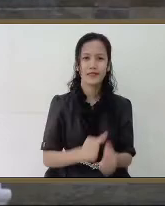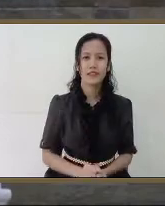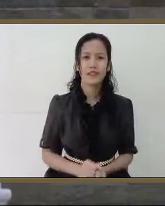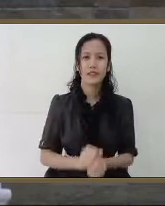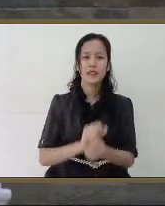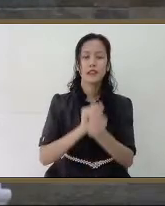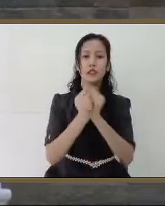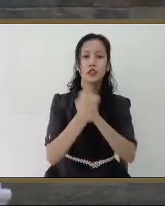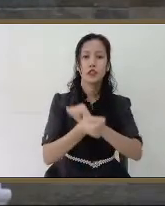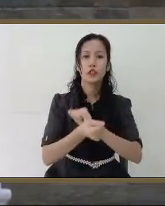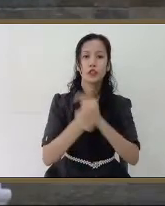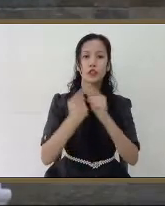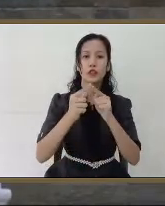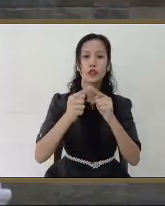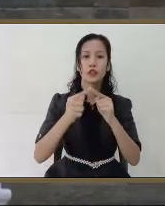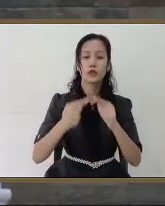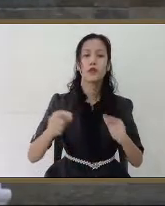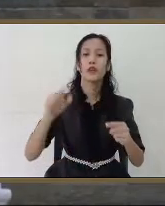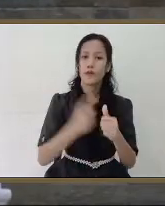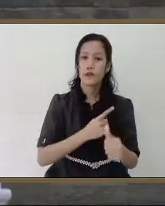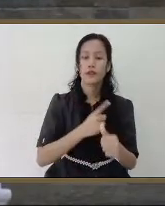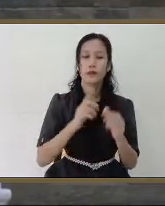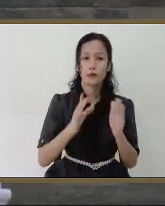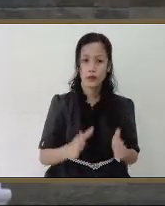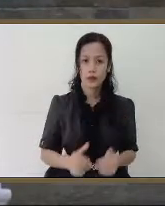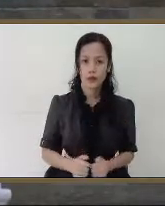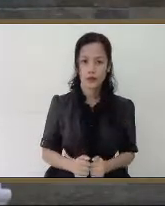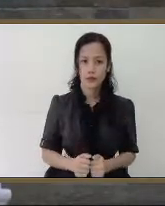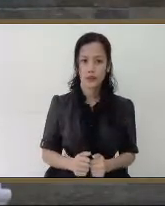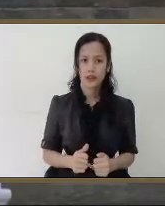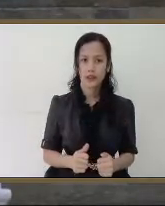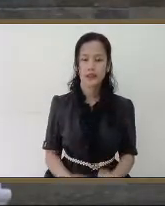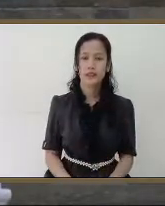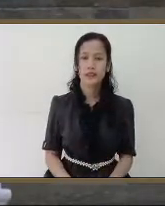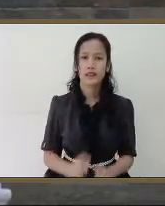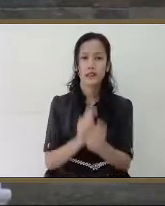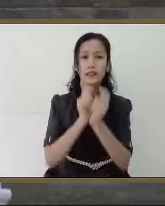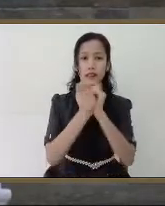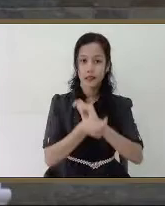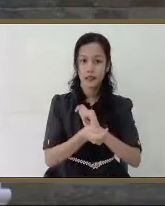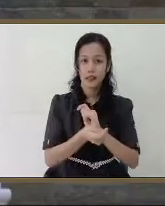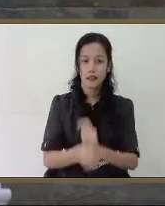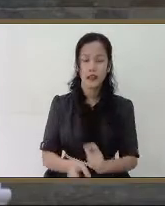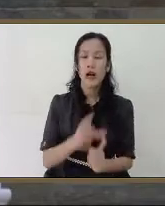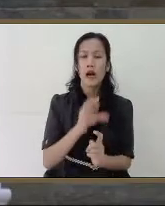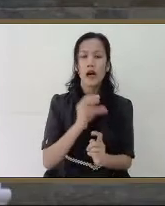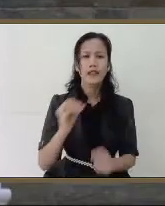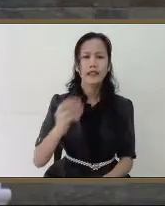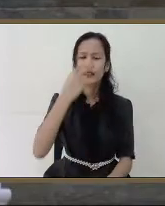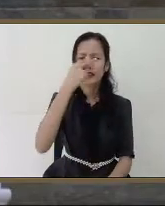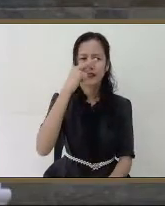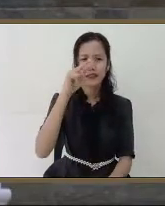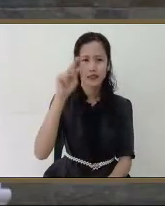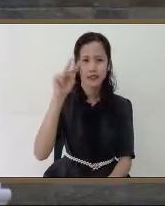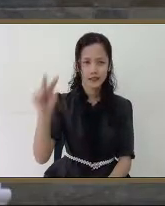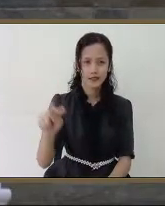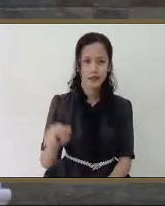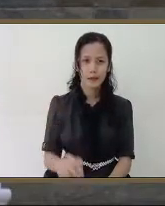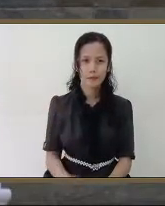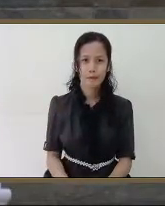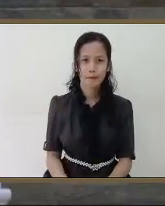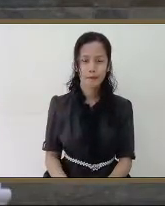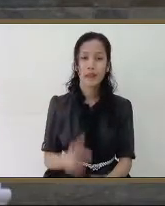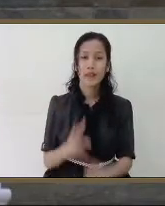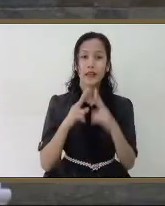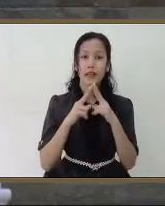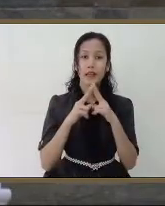na yung approach ng sulat. Okay? Nag-switch na into first person. At makikita po natin na even